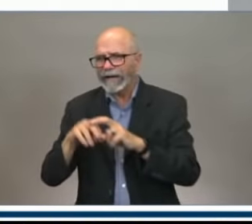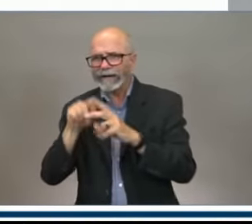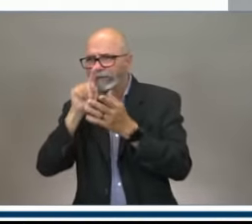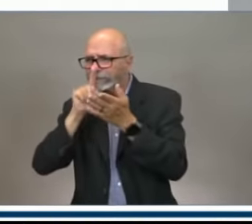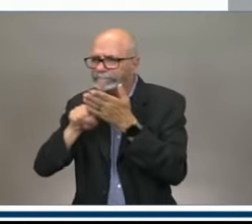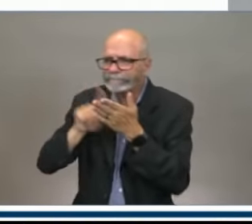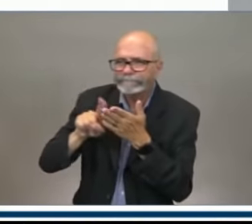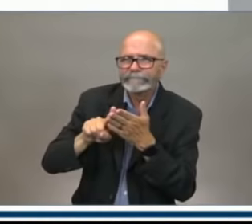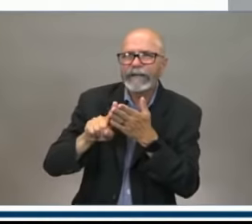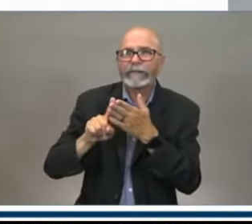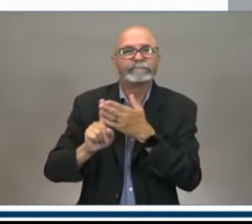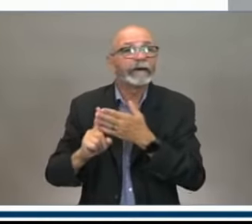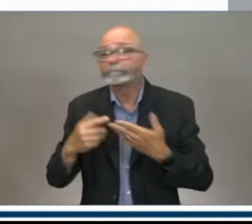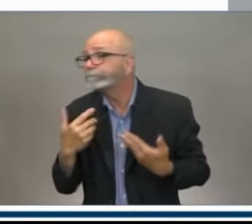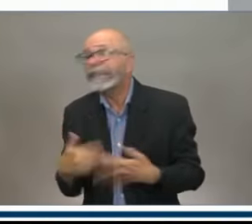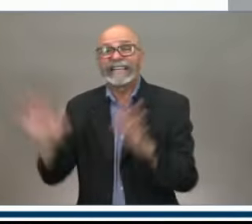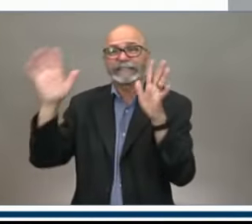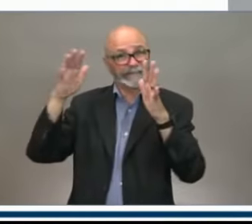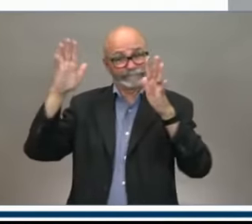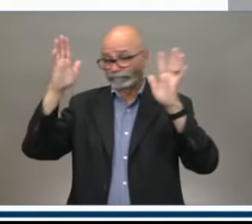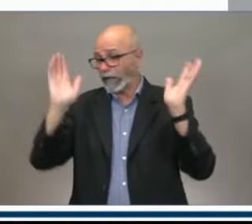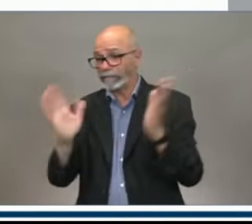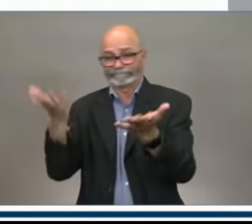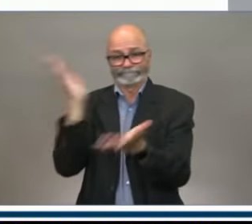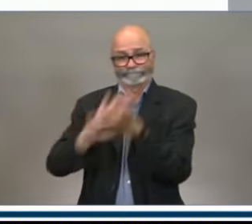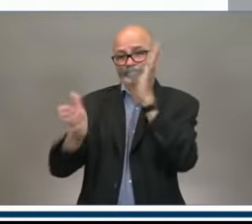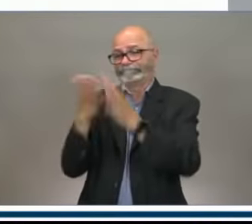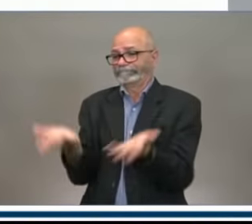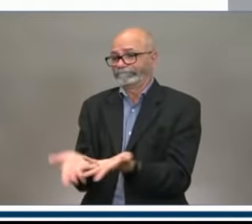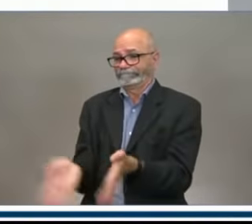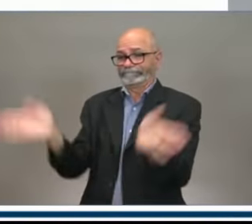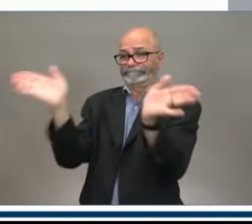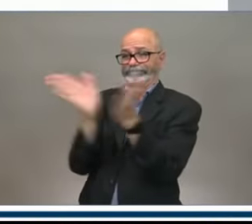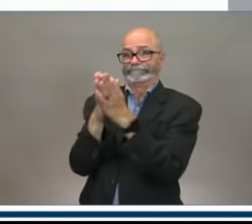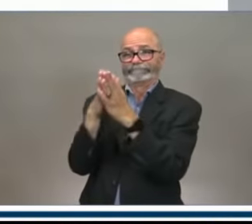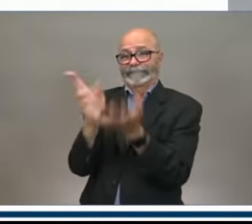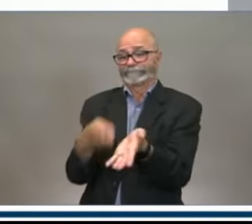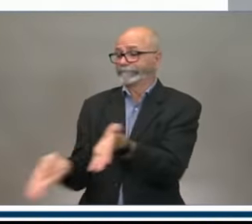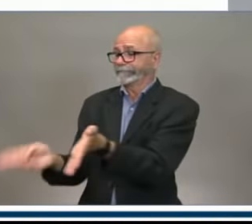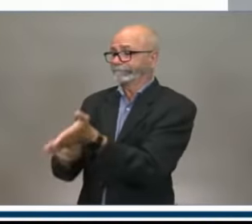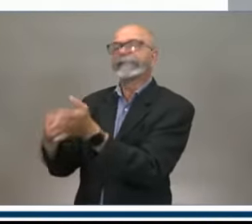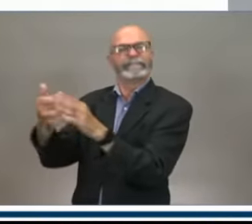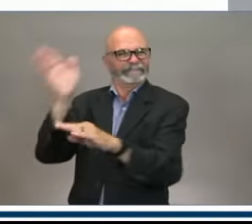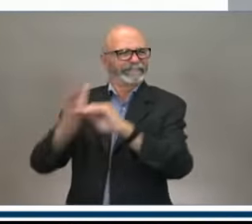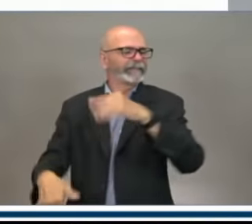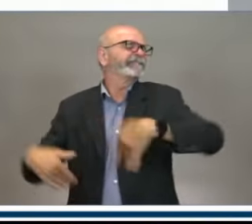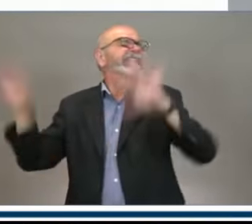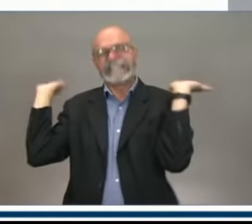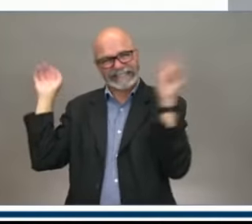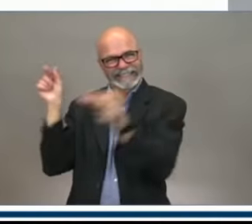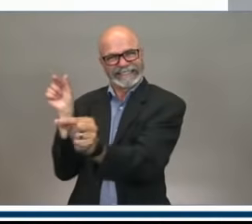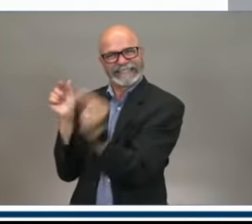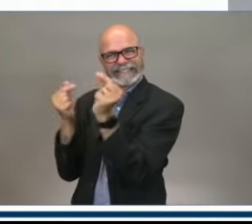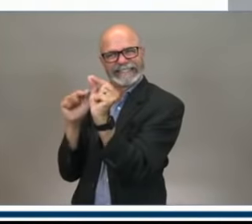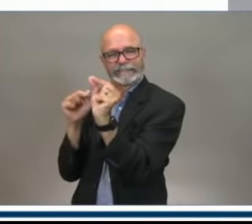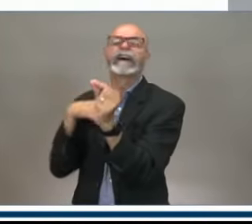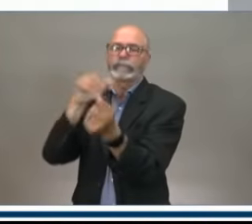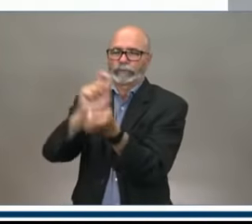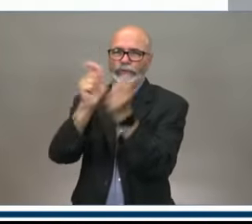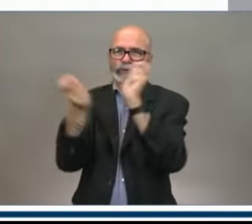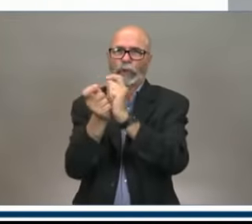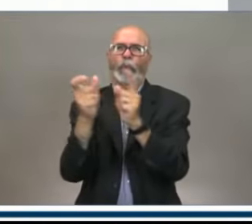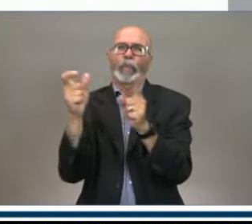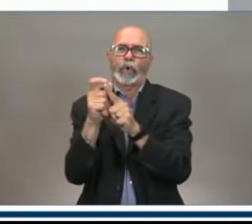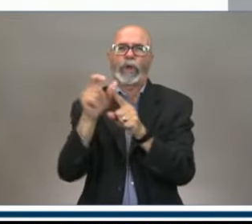off on the case. It's no longer an active case by public health, and that's why we've changed that language.